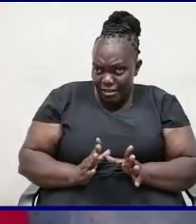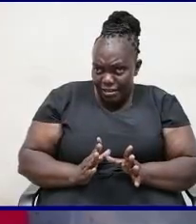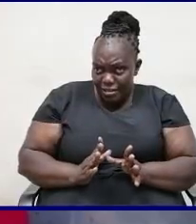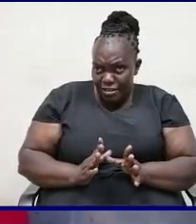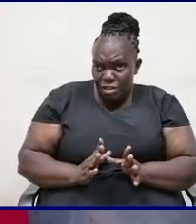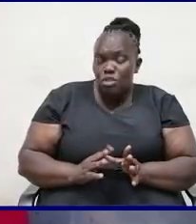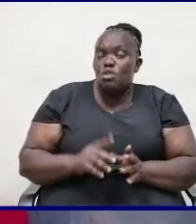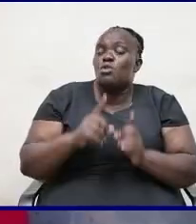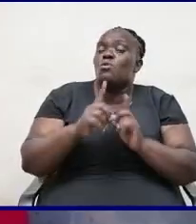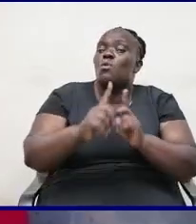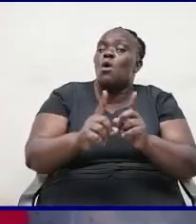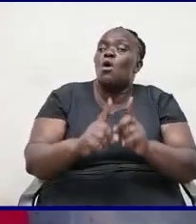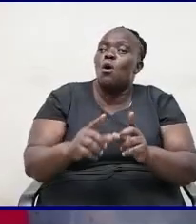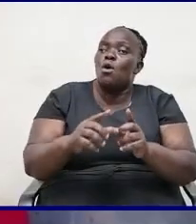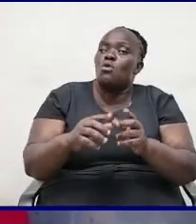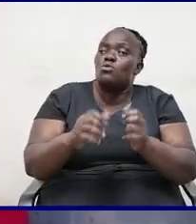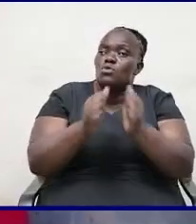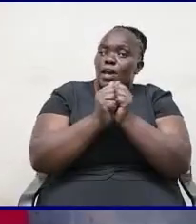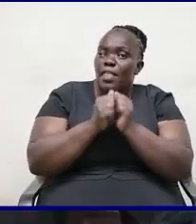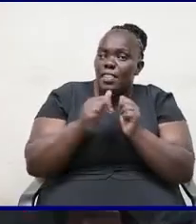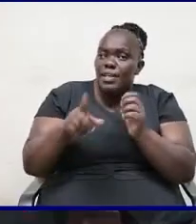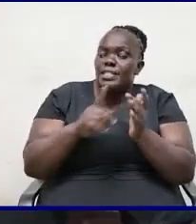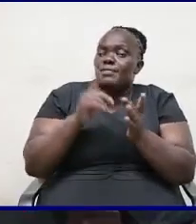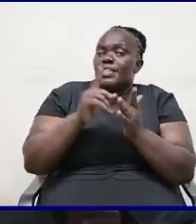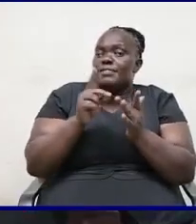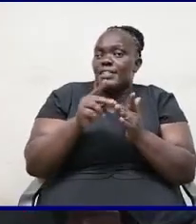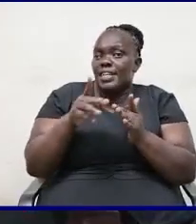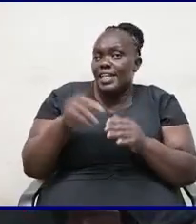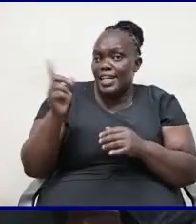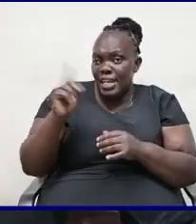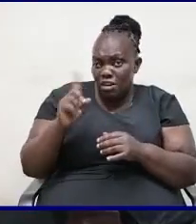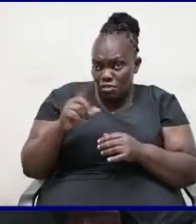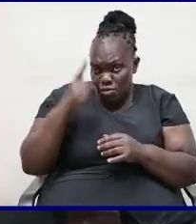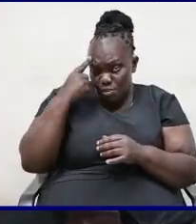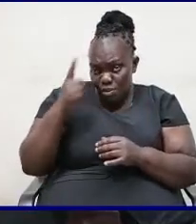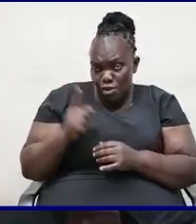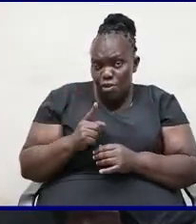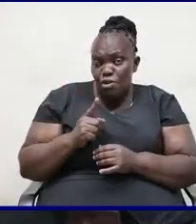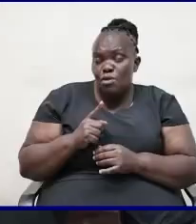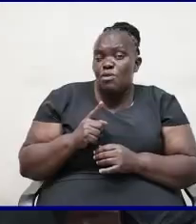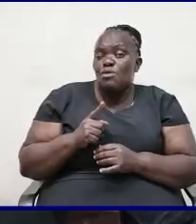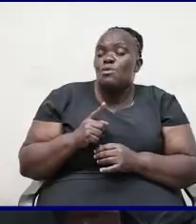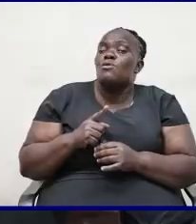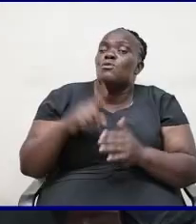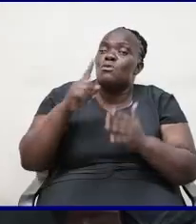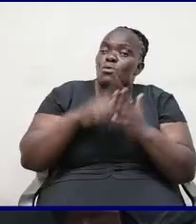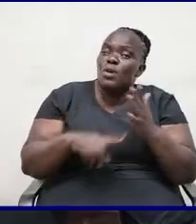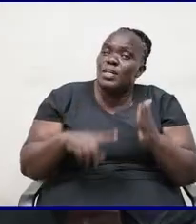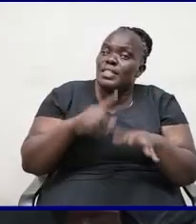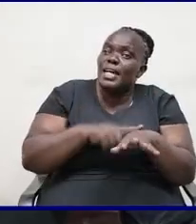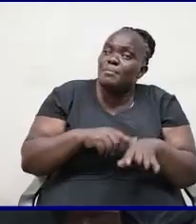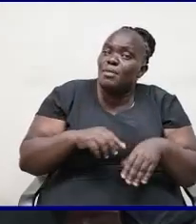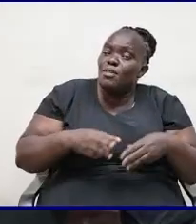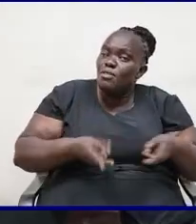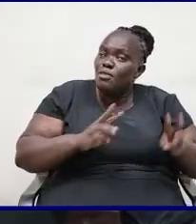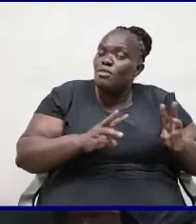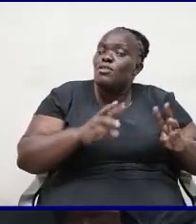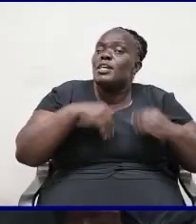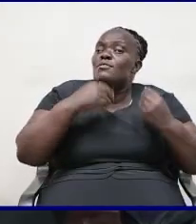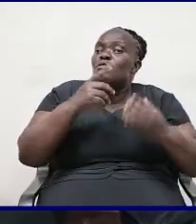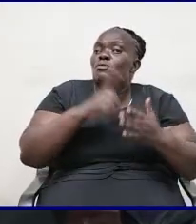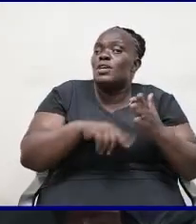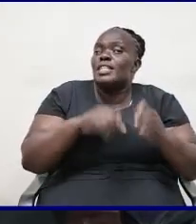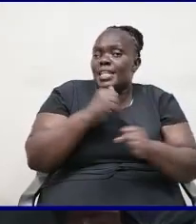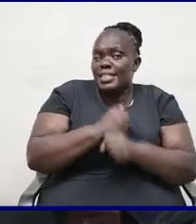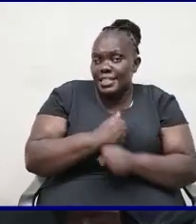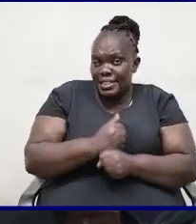receive and work along together in that particular aspect. So I worked in Nairobi for 2 years. One time, if you give me an opportunity, I'll give you what I did. Then